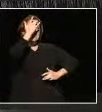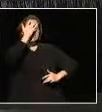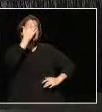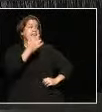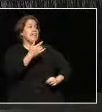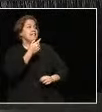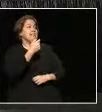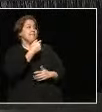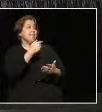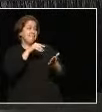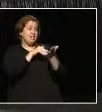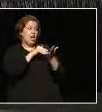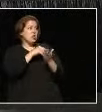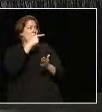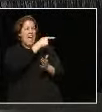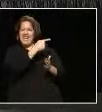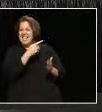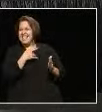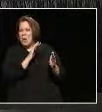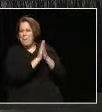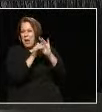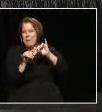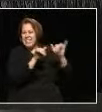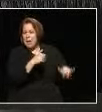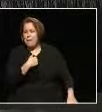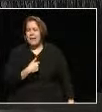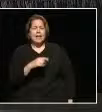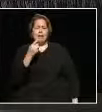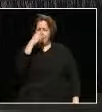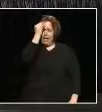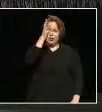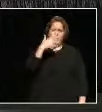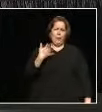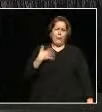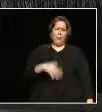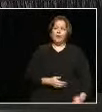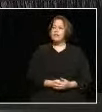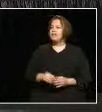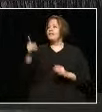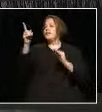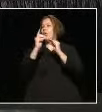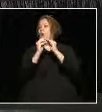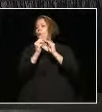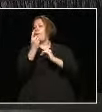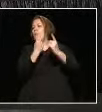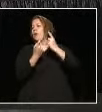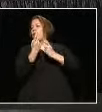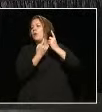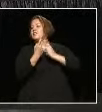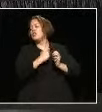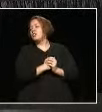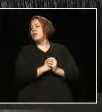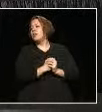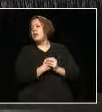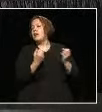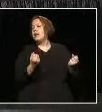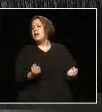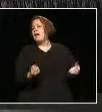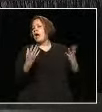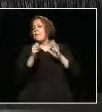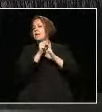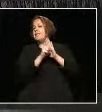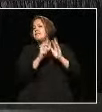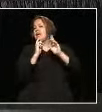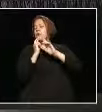my favorite fellow chronic disease epidemiologist, I must say. One more question from Mr. Chesnoff. How many